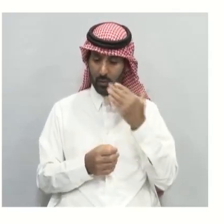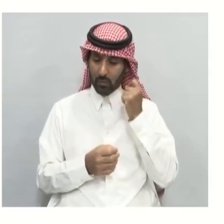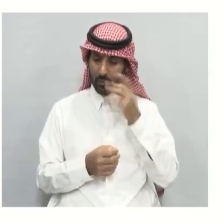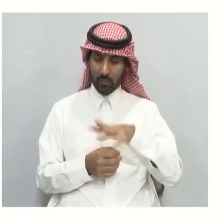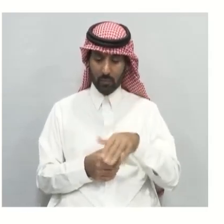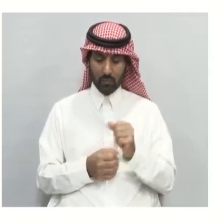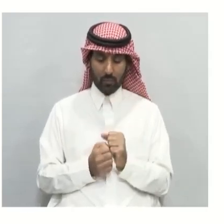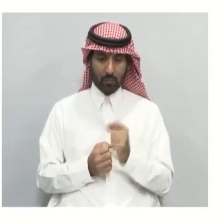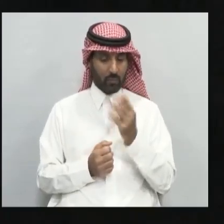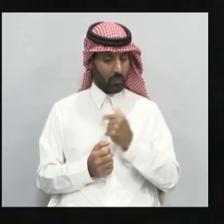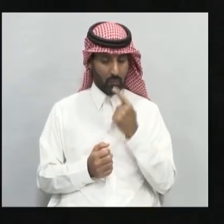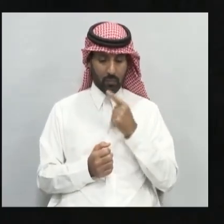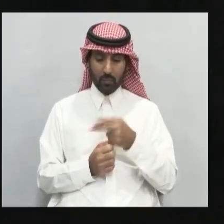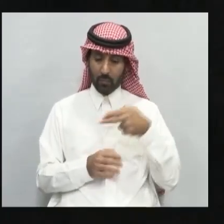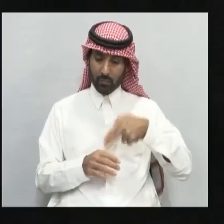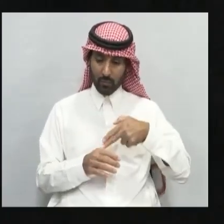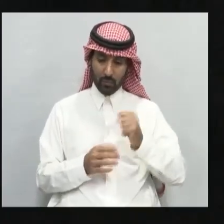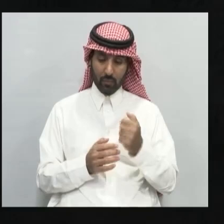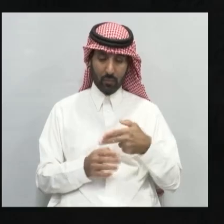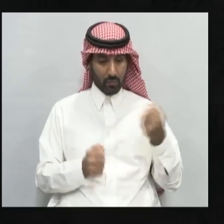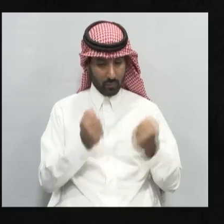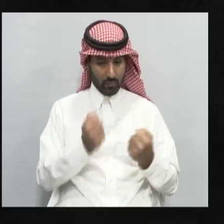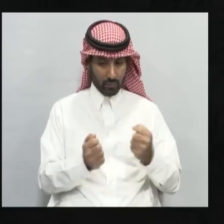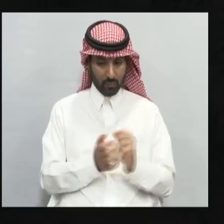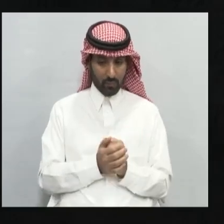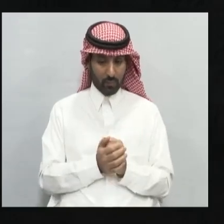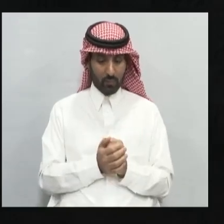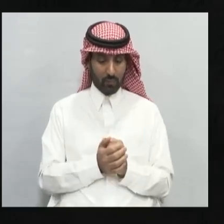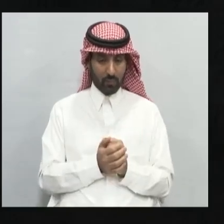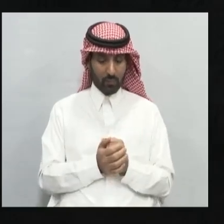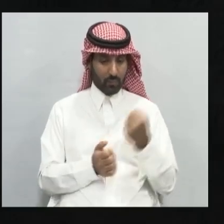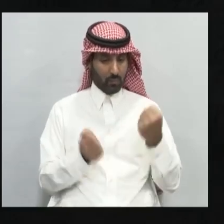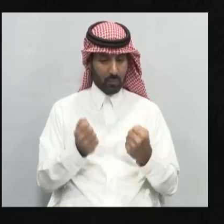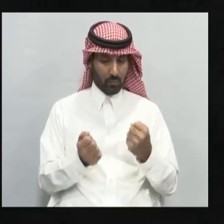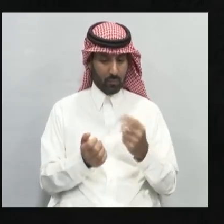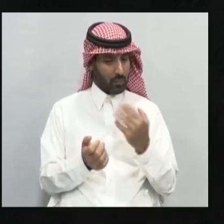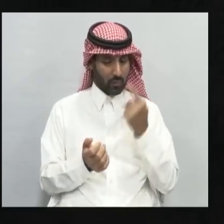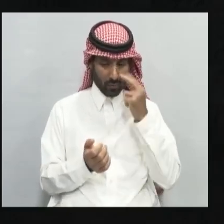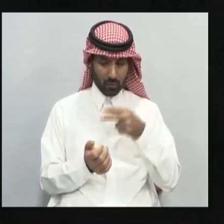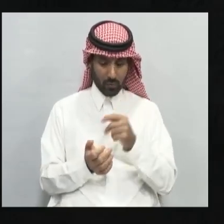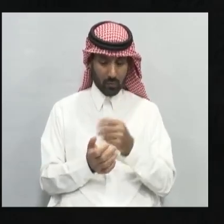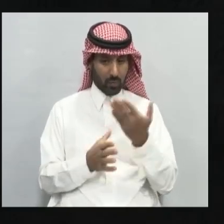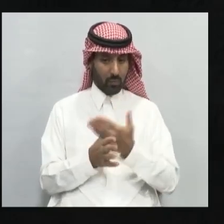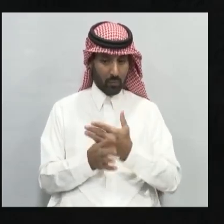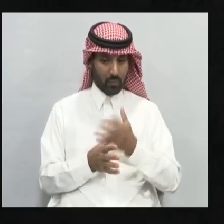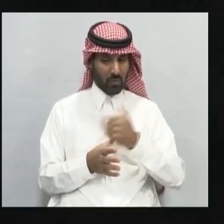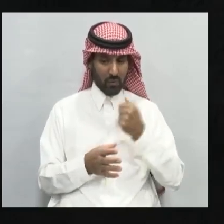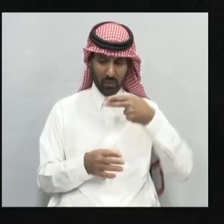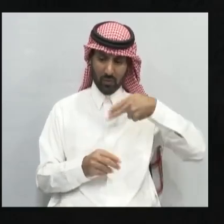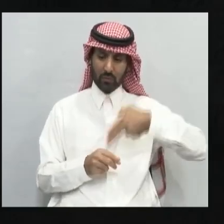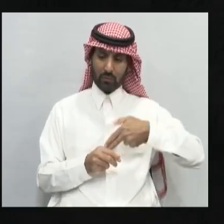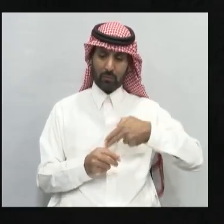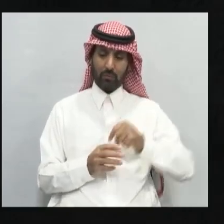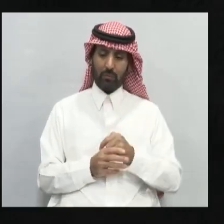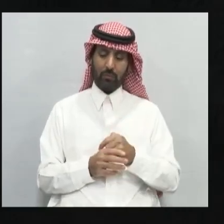common. So we wouldn't have cars. They wouldn't be that common. It's because we're having the fuel that